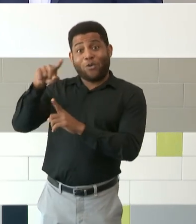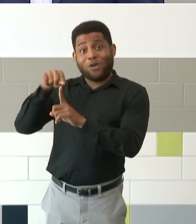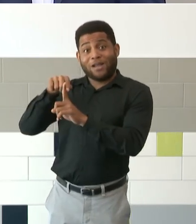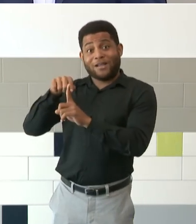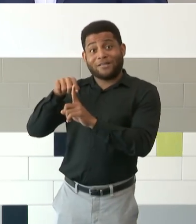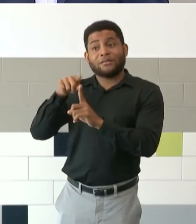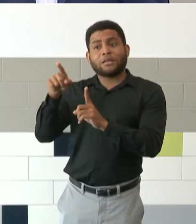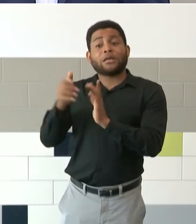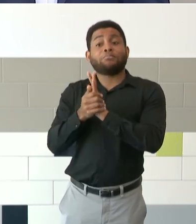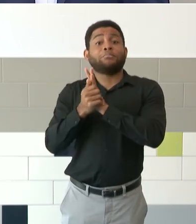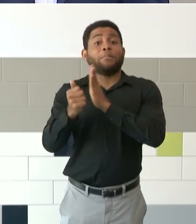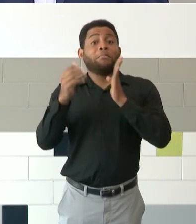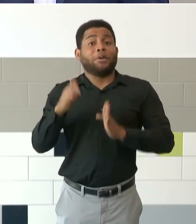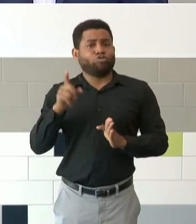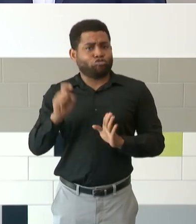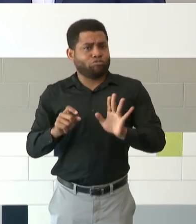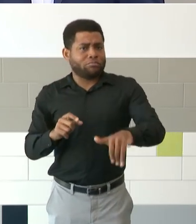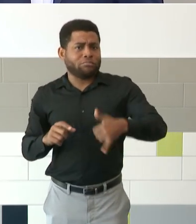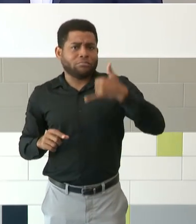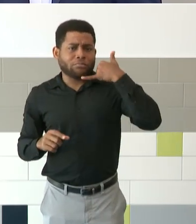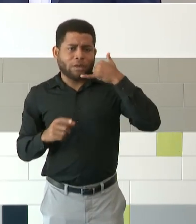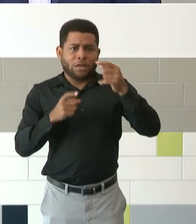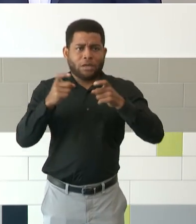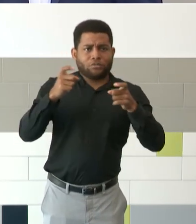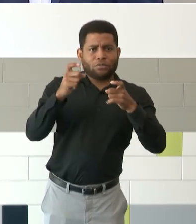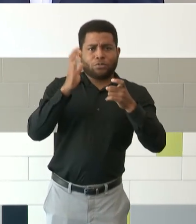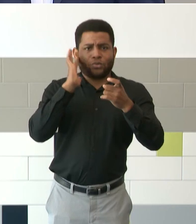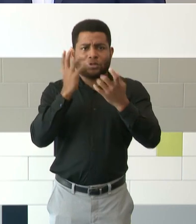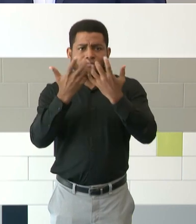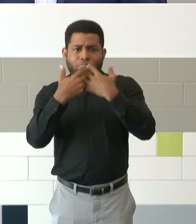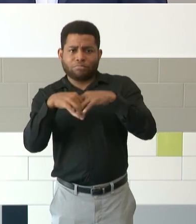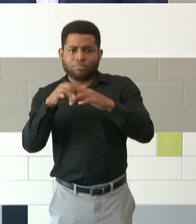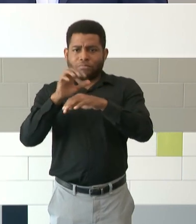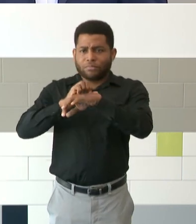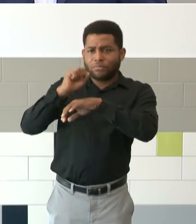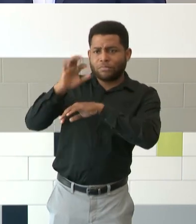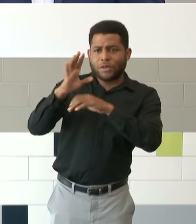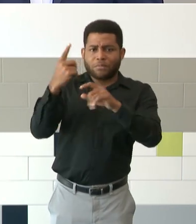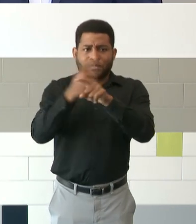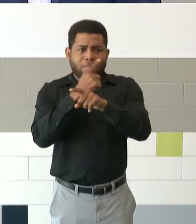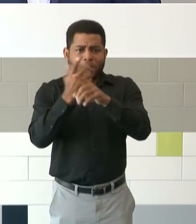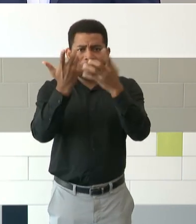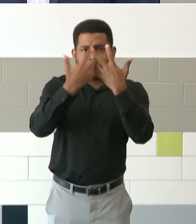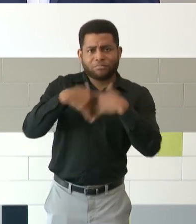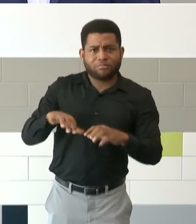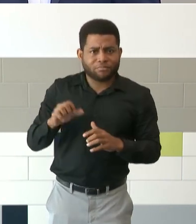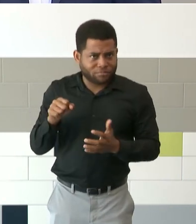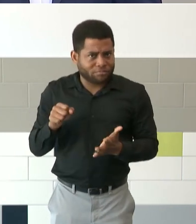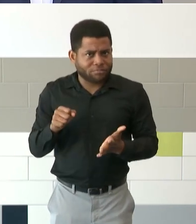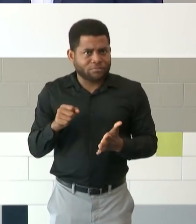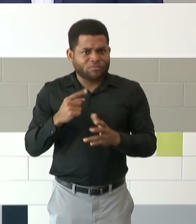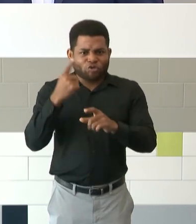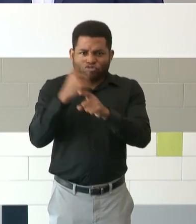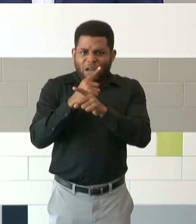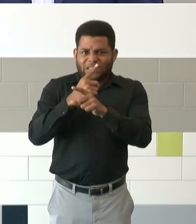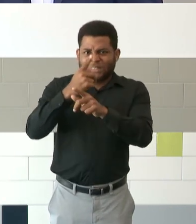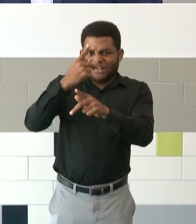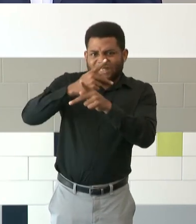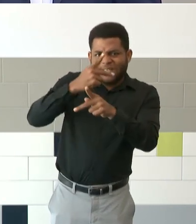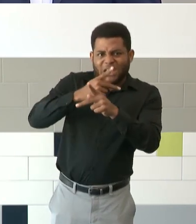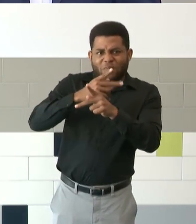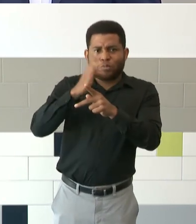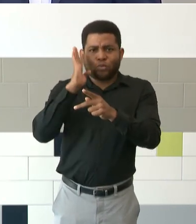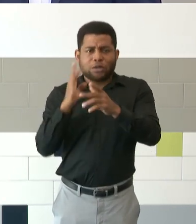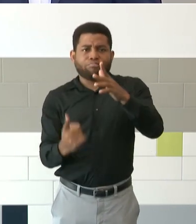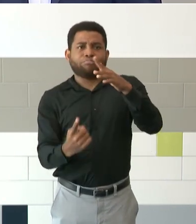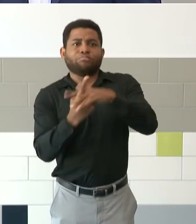dispatch is handled as quickly and safely as possible, and the right care arrives to get you the help